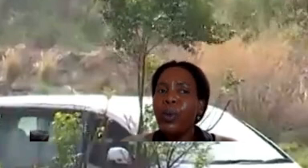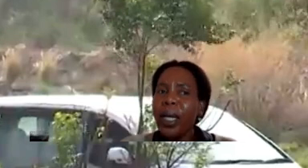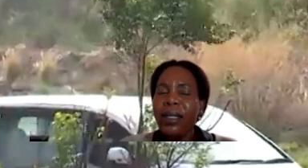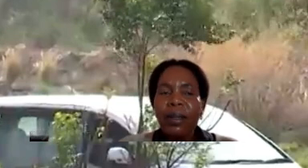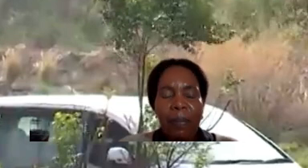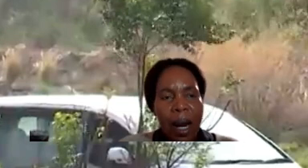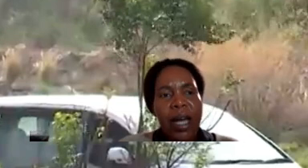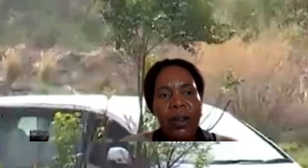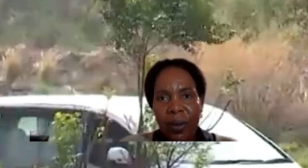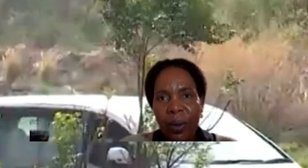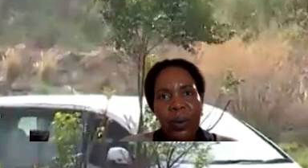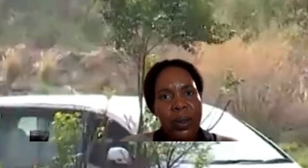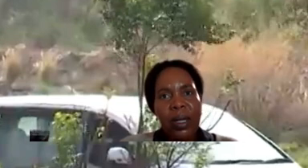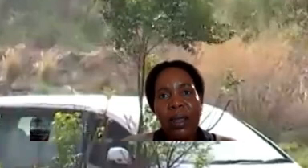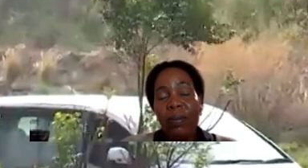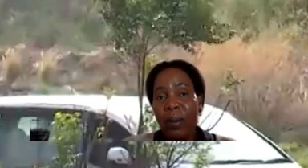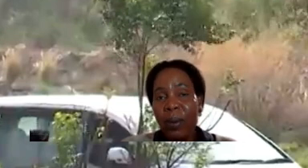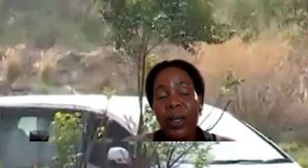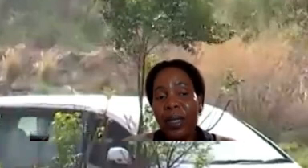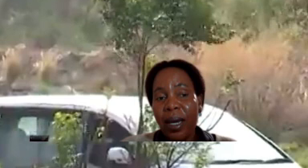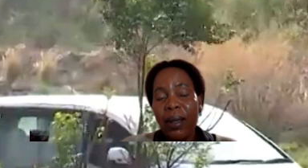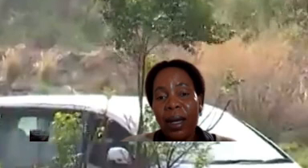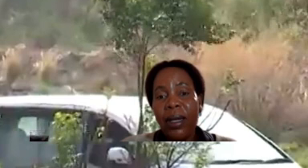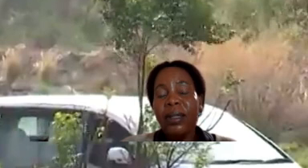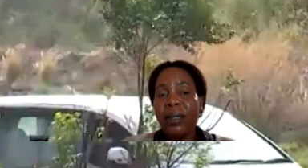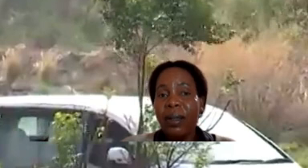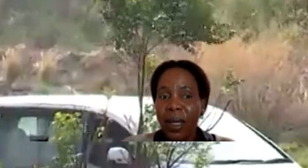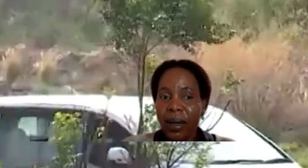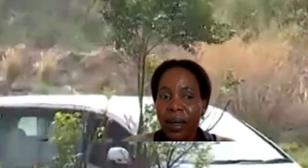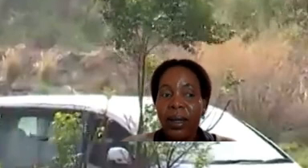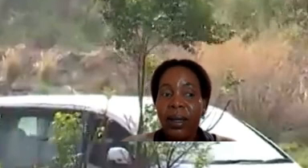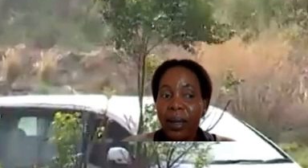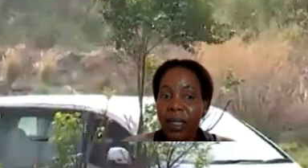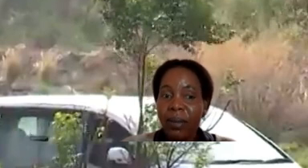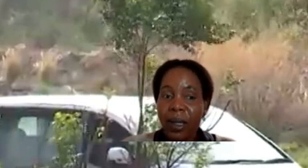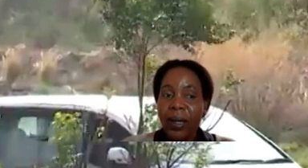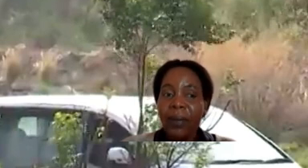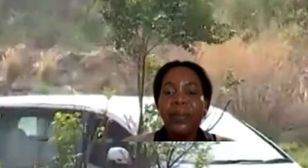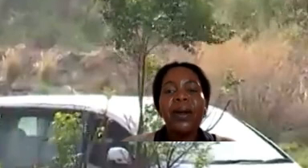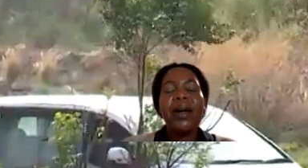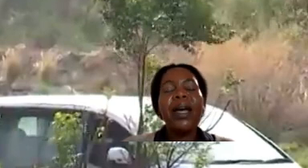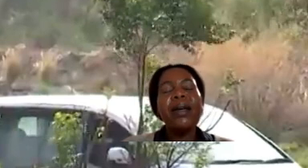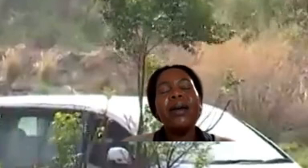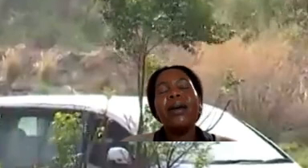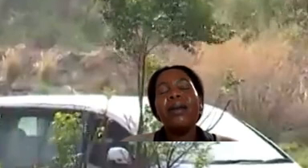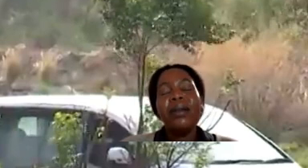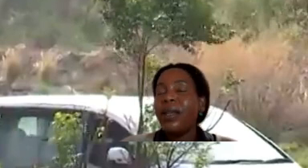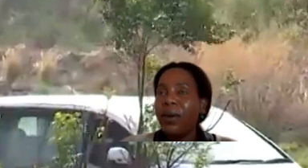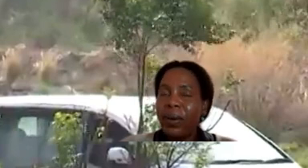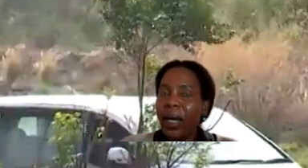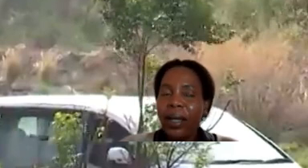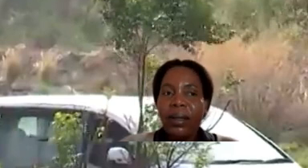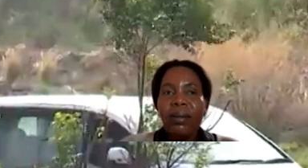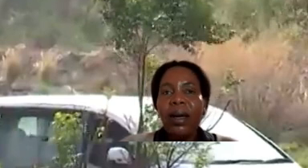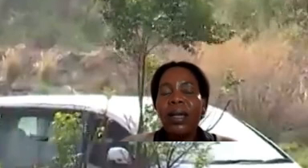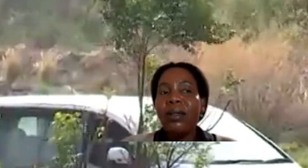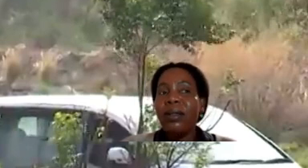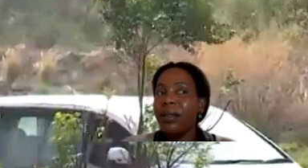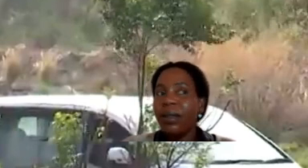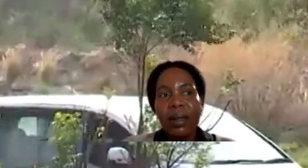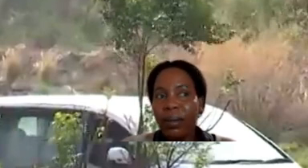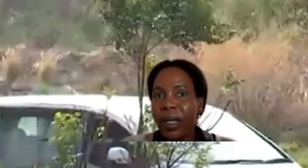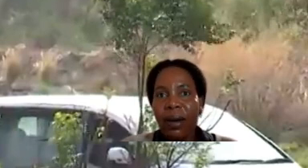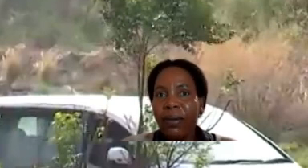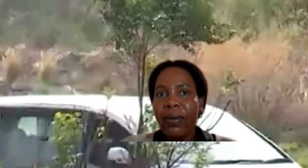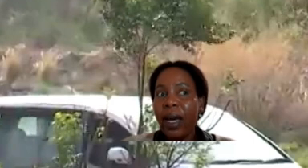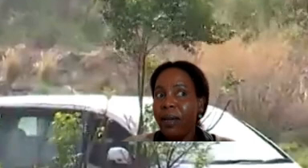should really supply the food. And the people who are saying that is the media, the elites media. Okay, they're saying that, and the